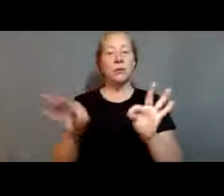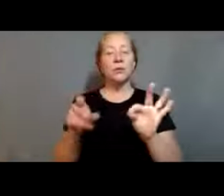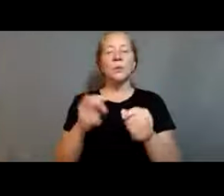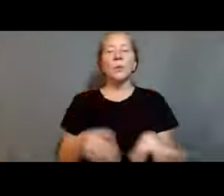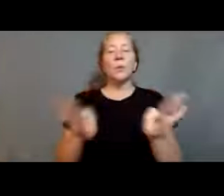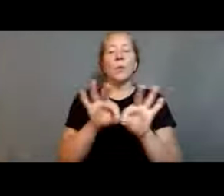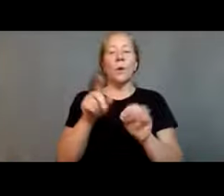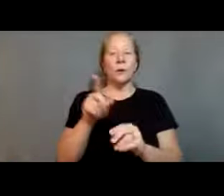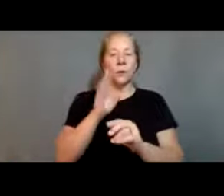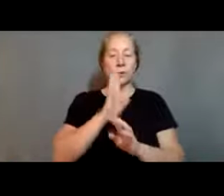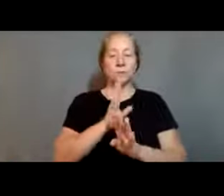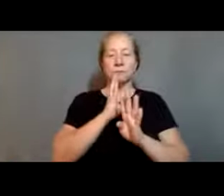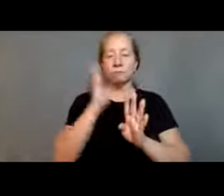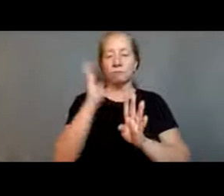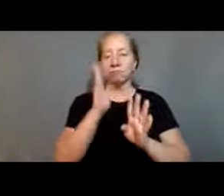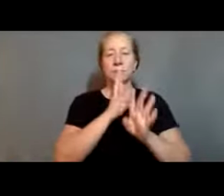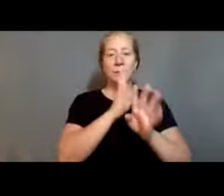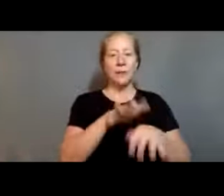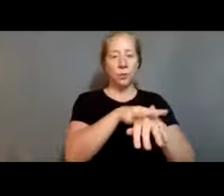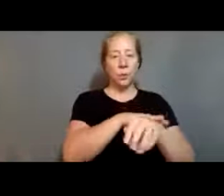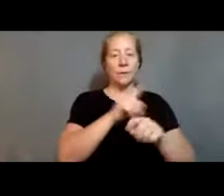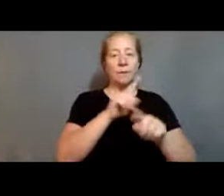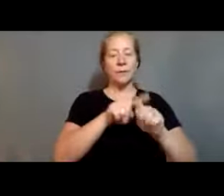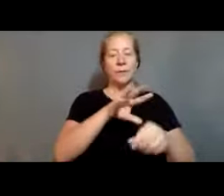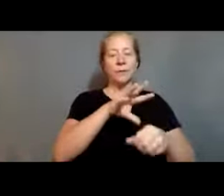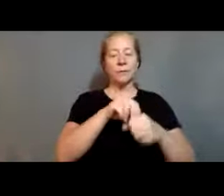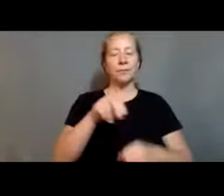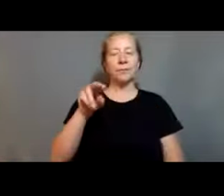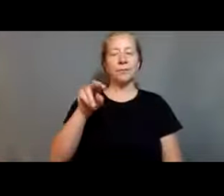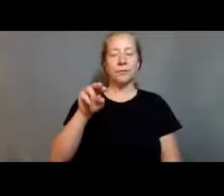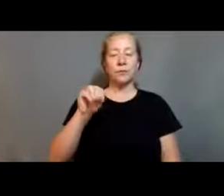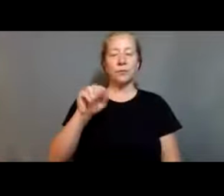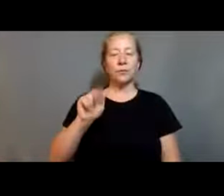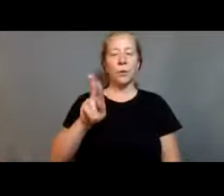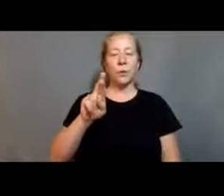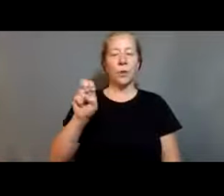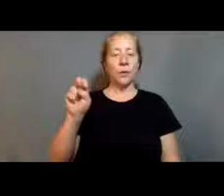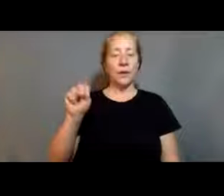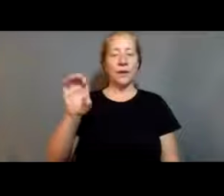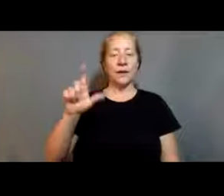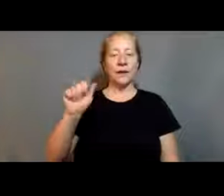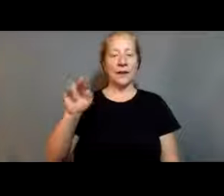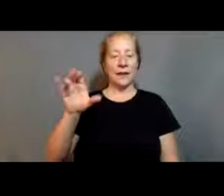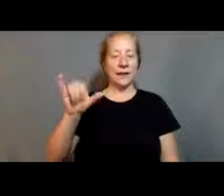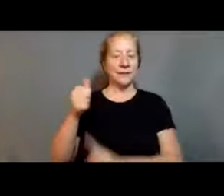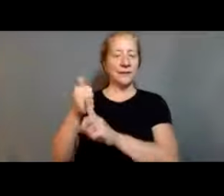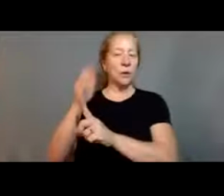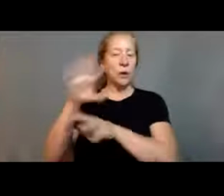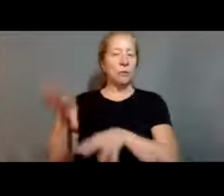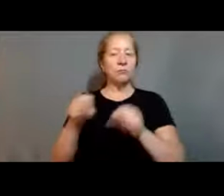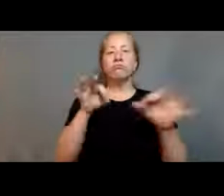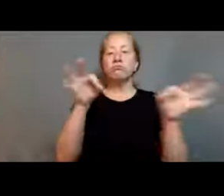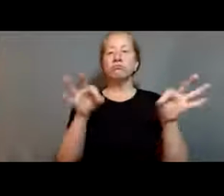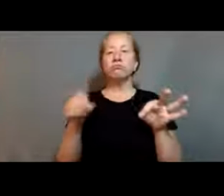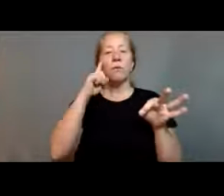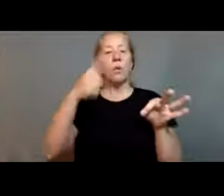slowly. Maureen Clancy, Language Access Coordinator, will explain to our audience how